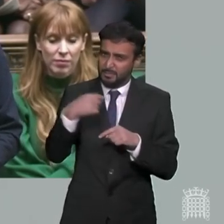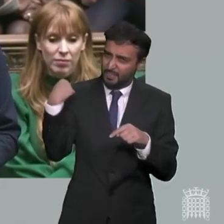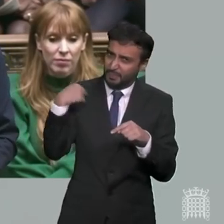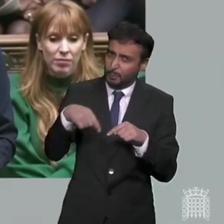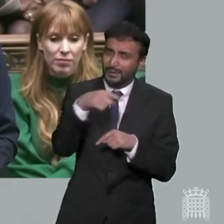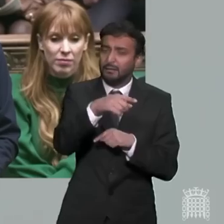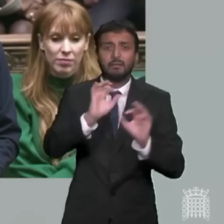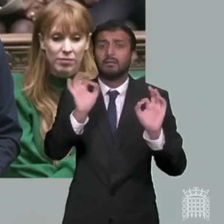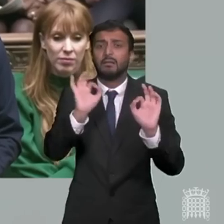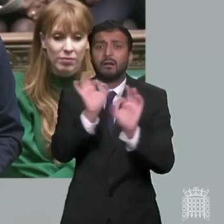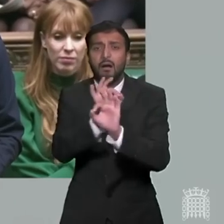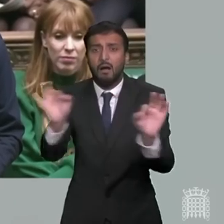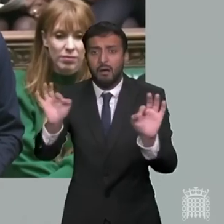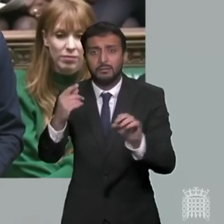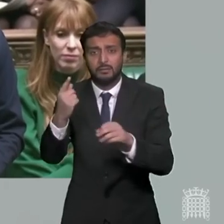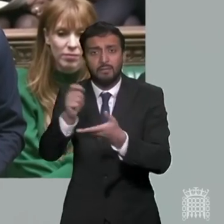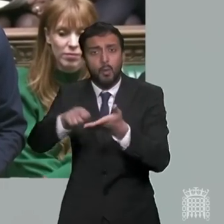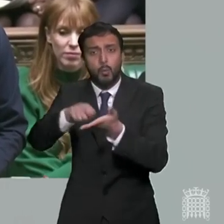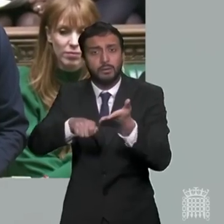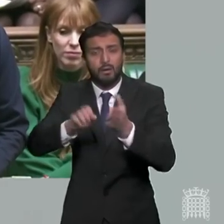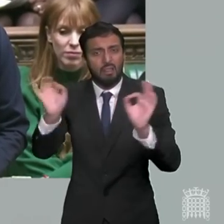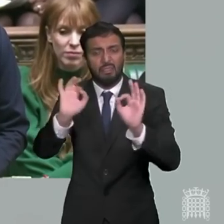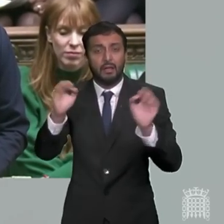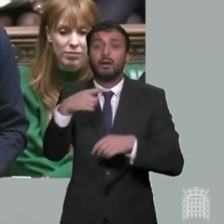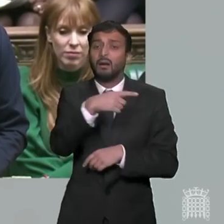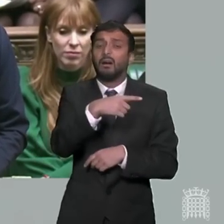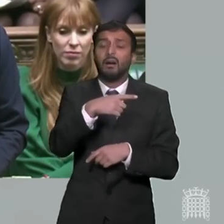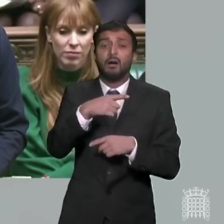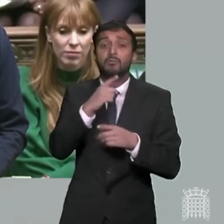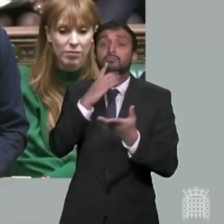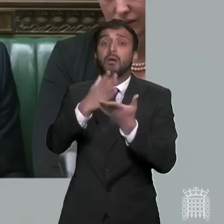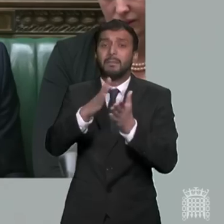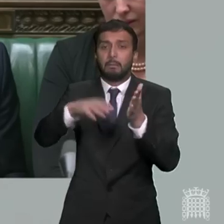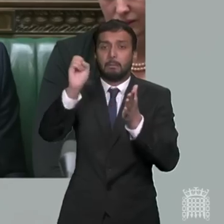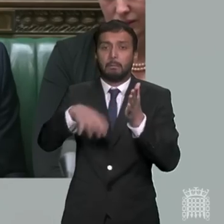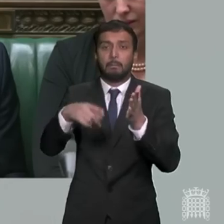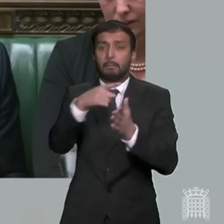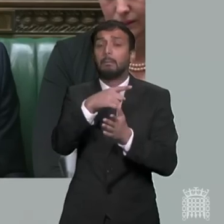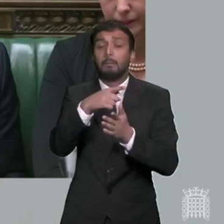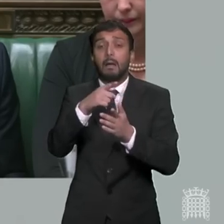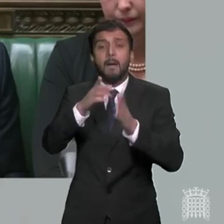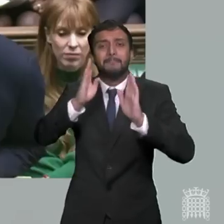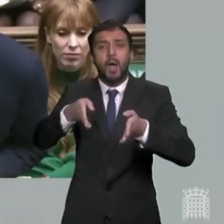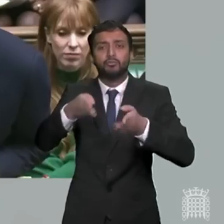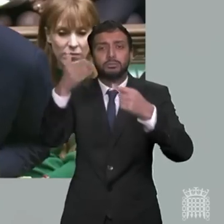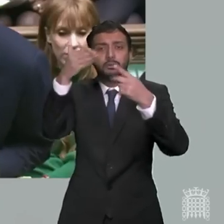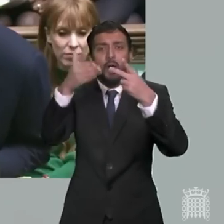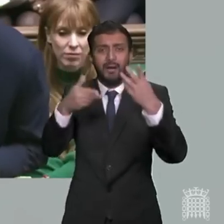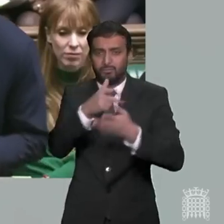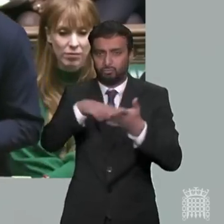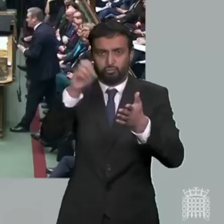the Prime Minister broke that promise by scrapping mandatory targets. What